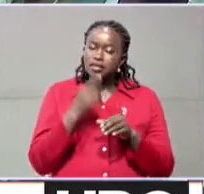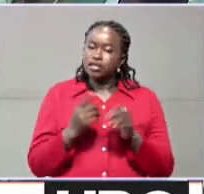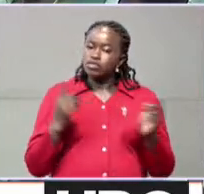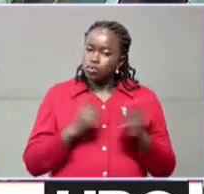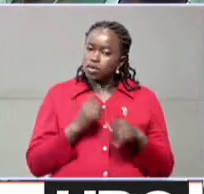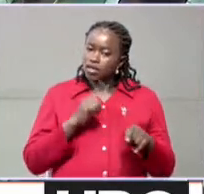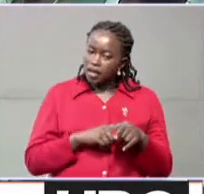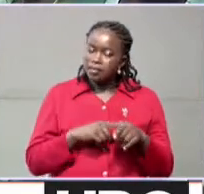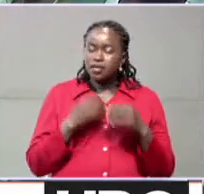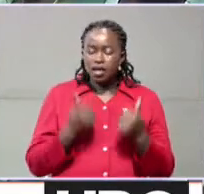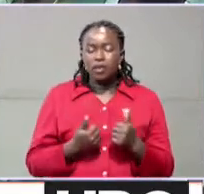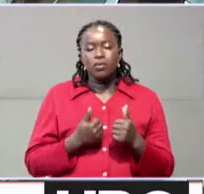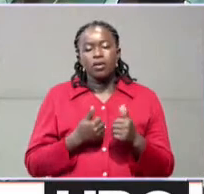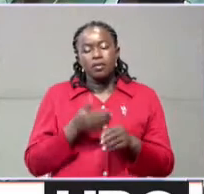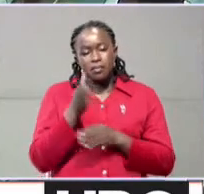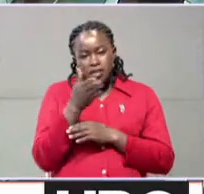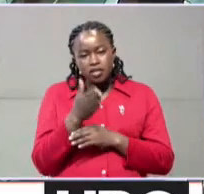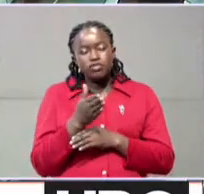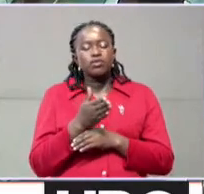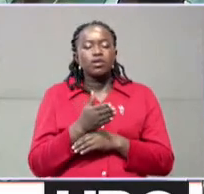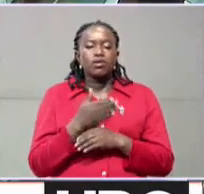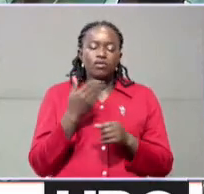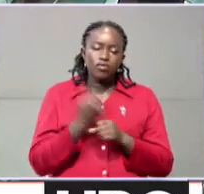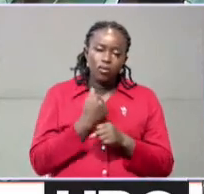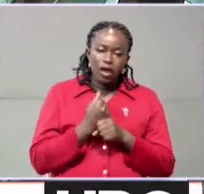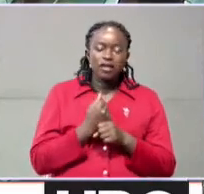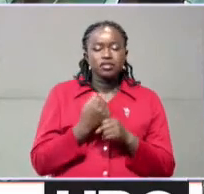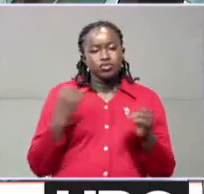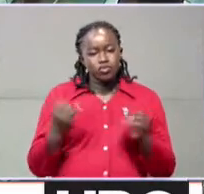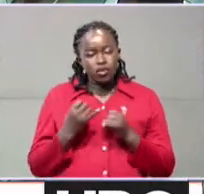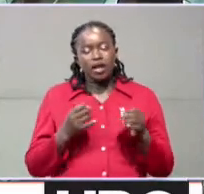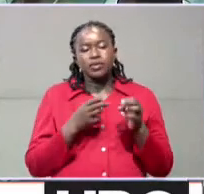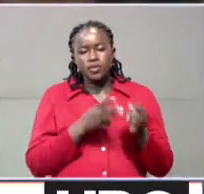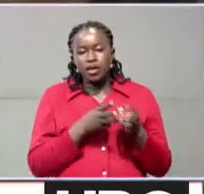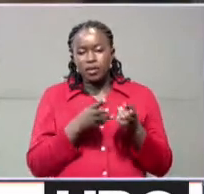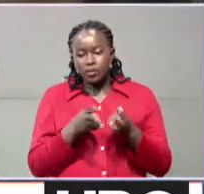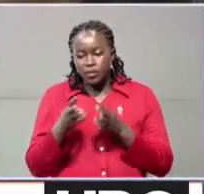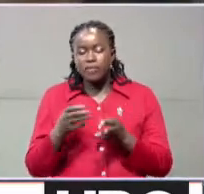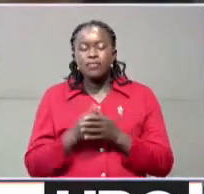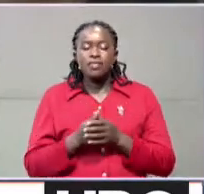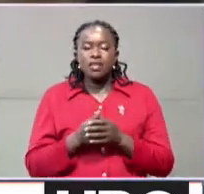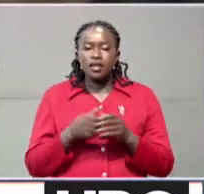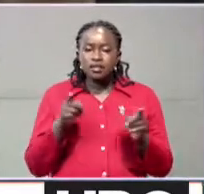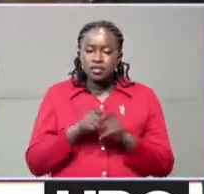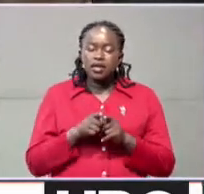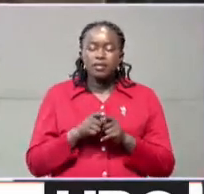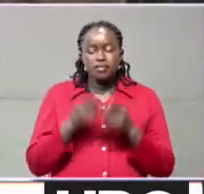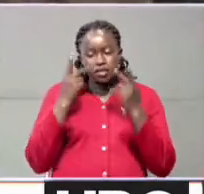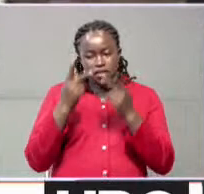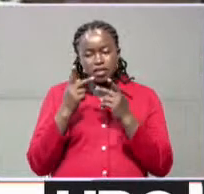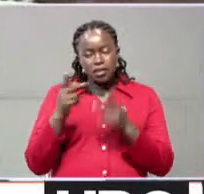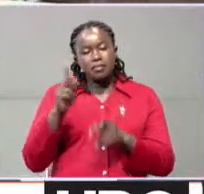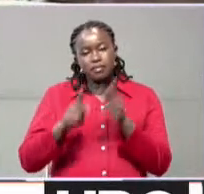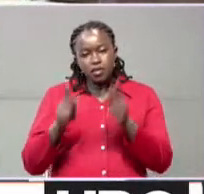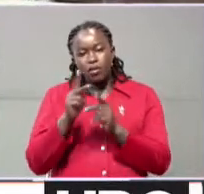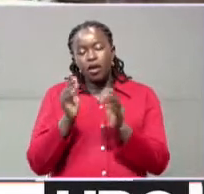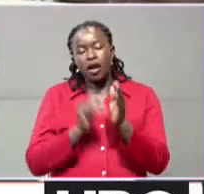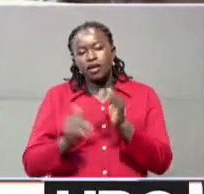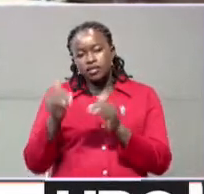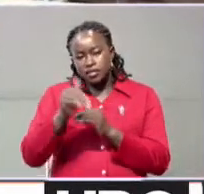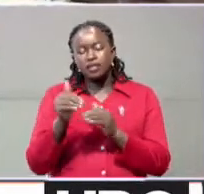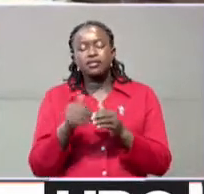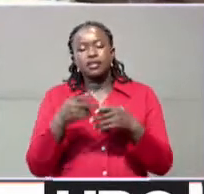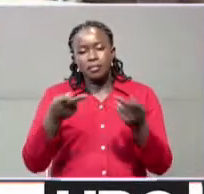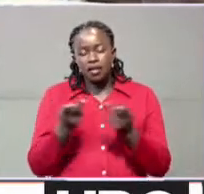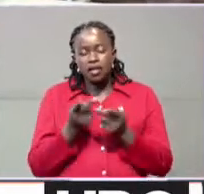minister of works makes always meet and he saw people accessing other places at the bridge we are going